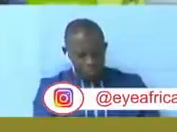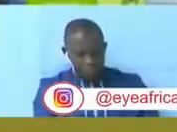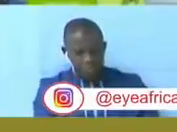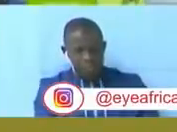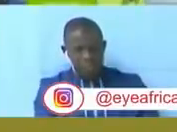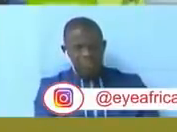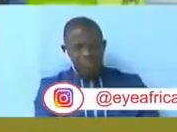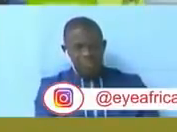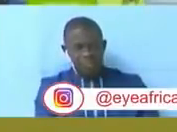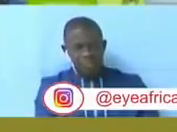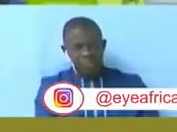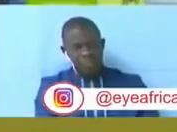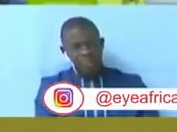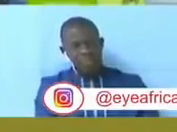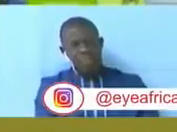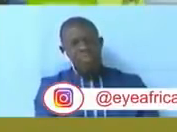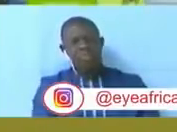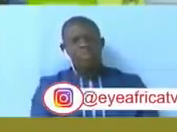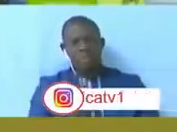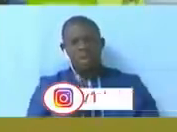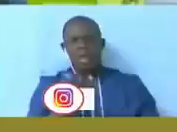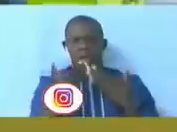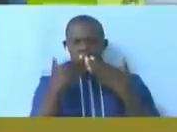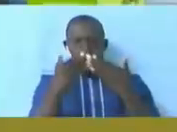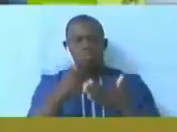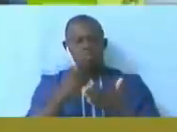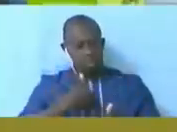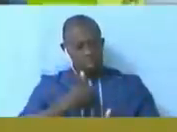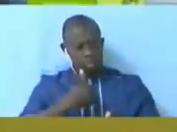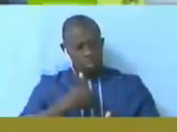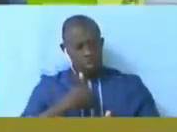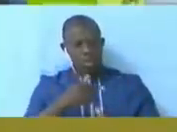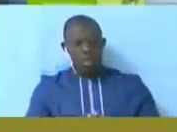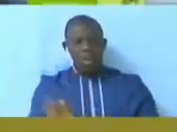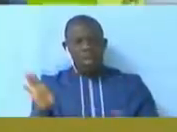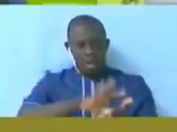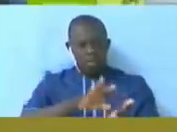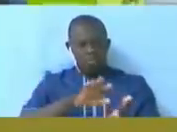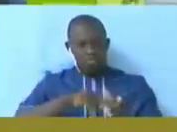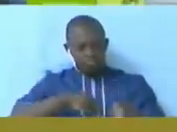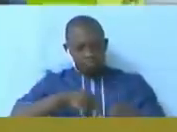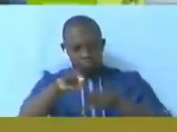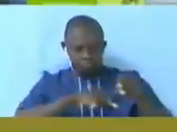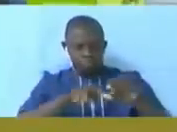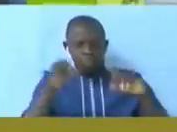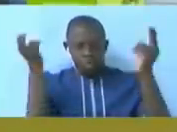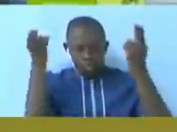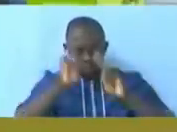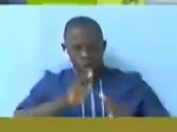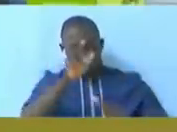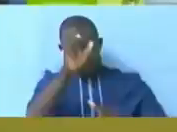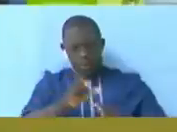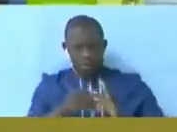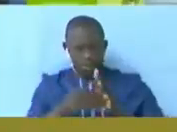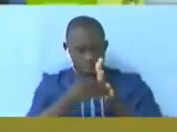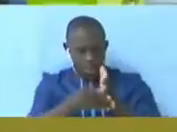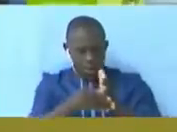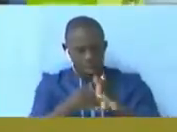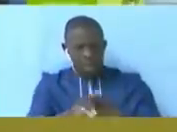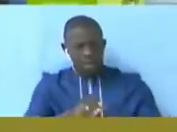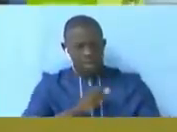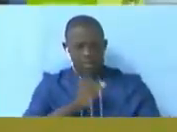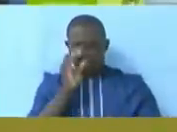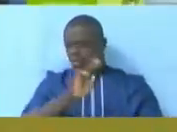ayininka ante mujumaleti. I told him I am the traveling magistrate, but I said that's not important here. Nka ayintele mukiti